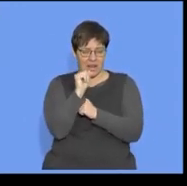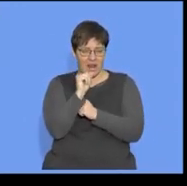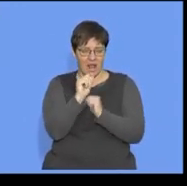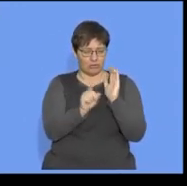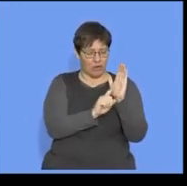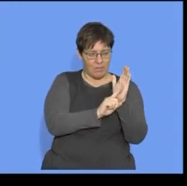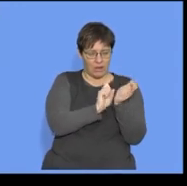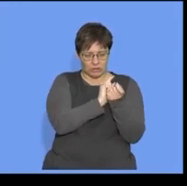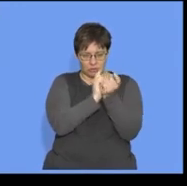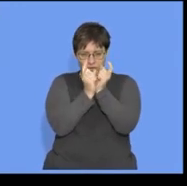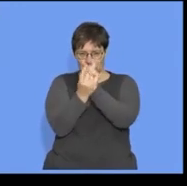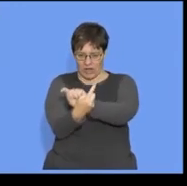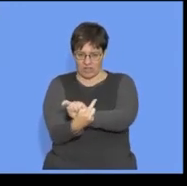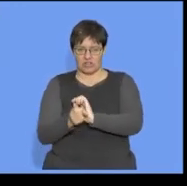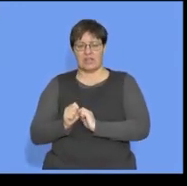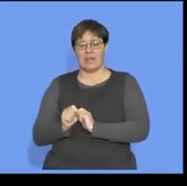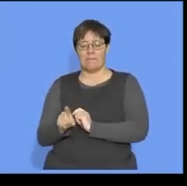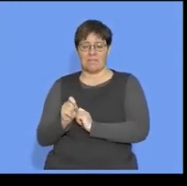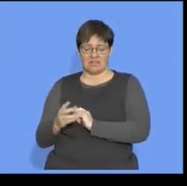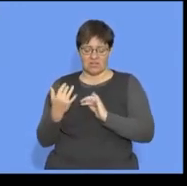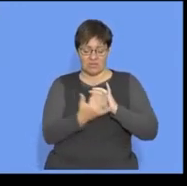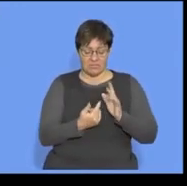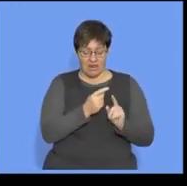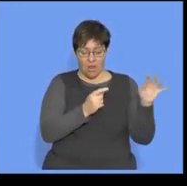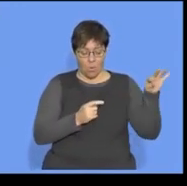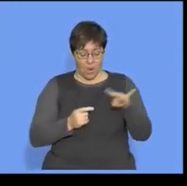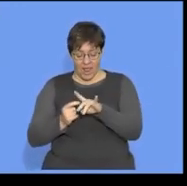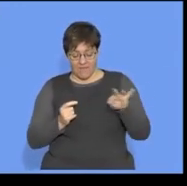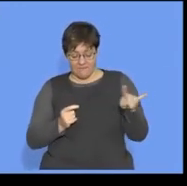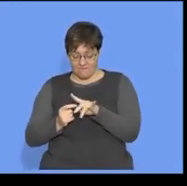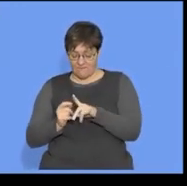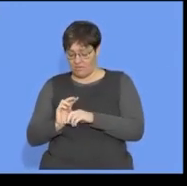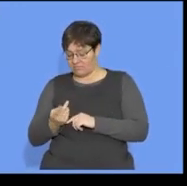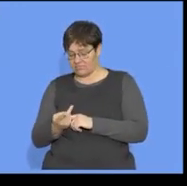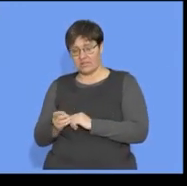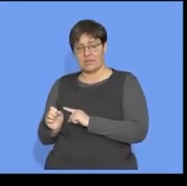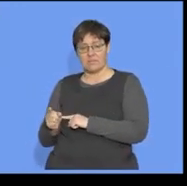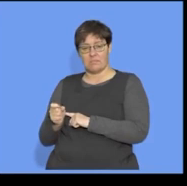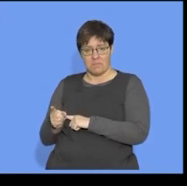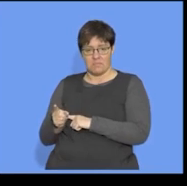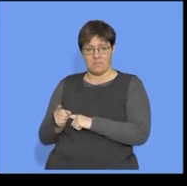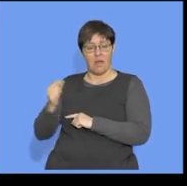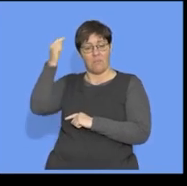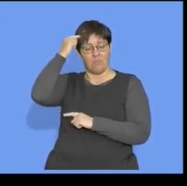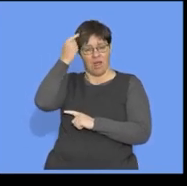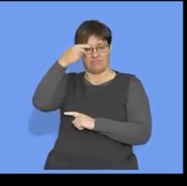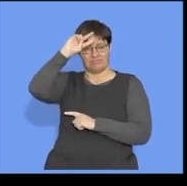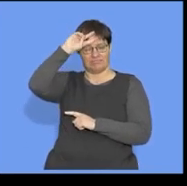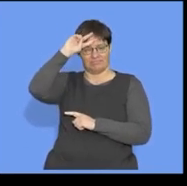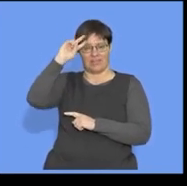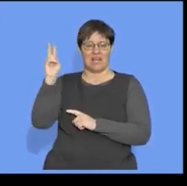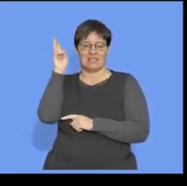waves from the eardrum into an impulse that will be interpreted as sound.